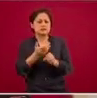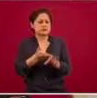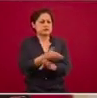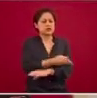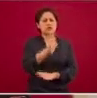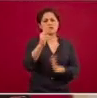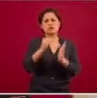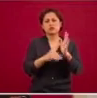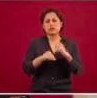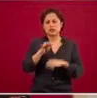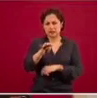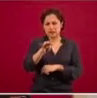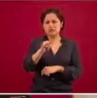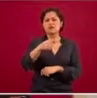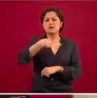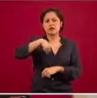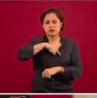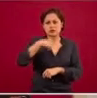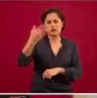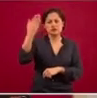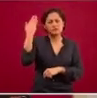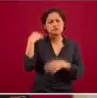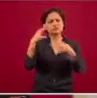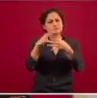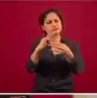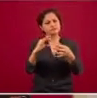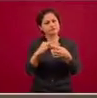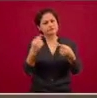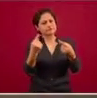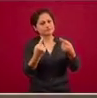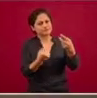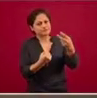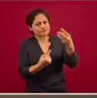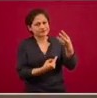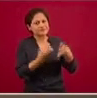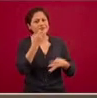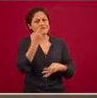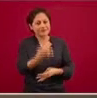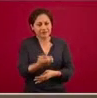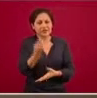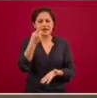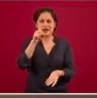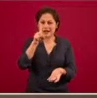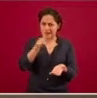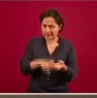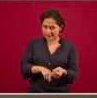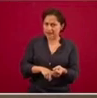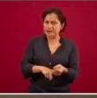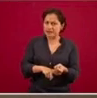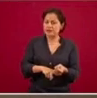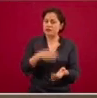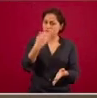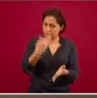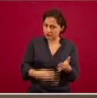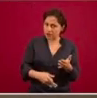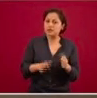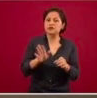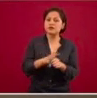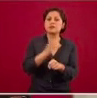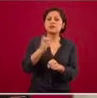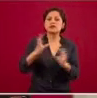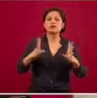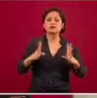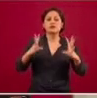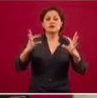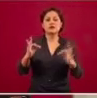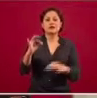since 2019. We have been talking about this as one of the problems that needed